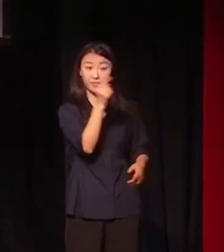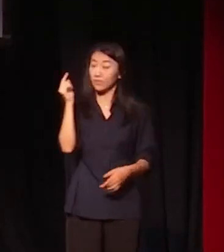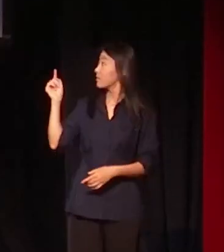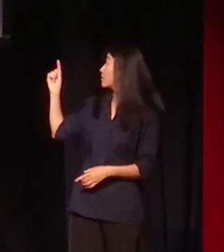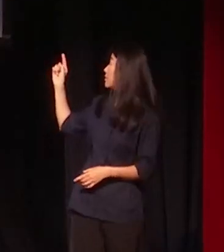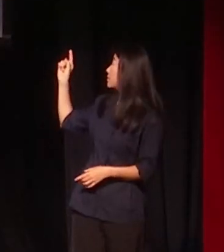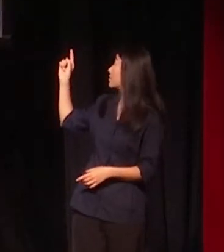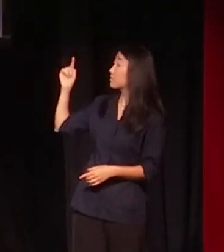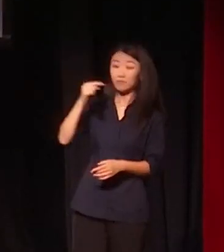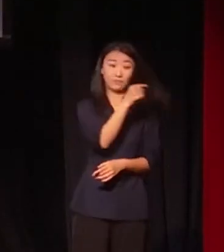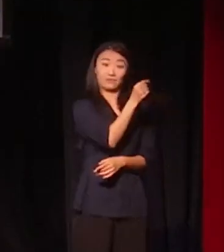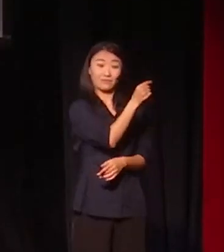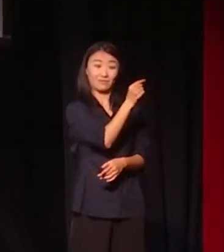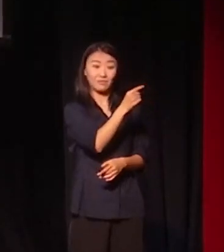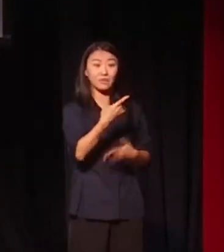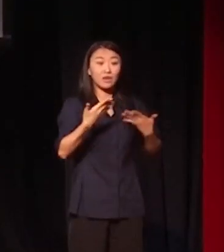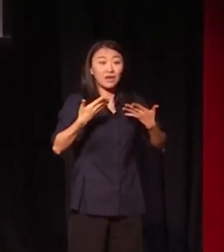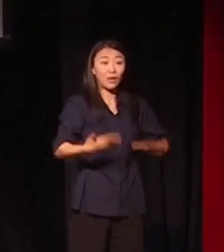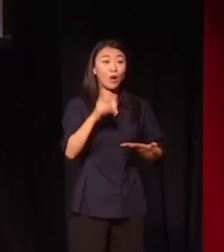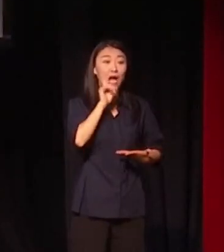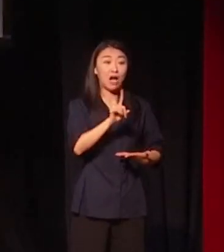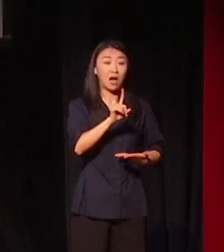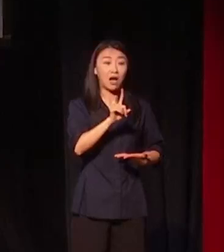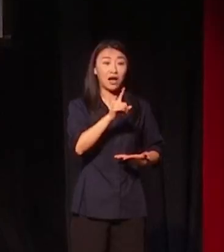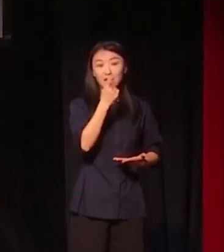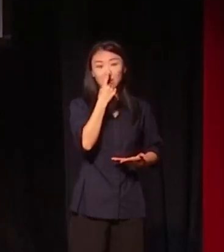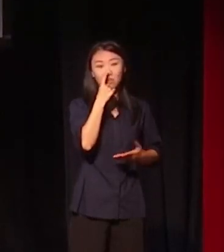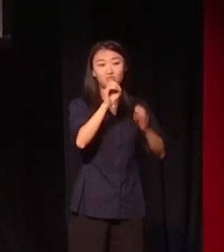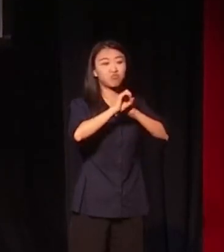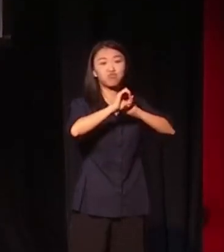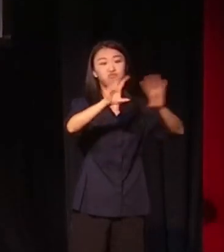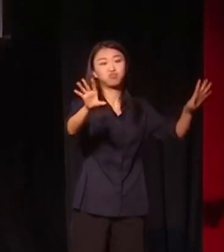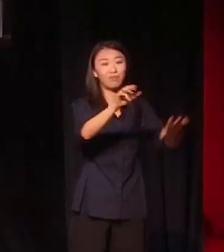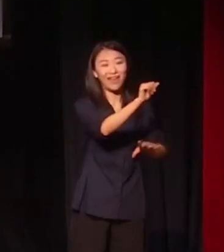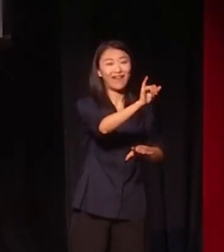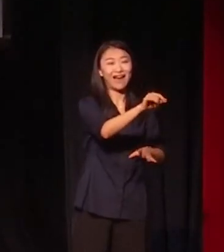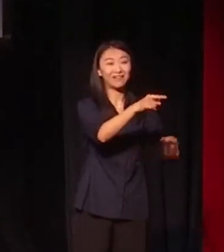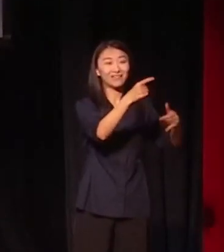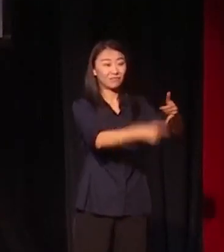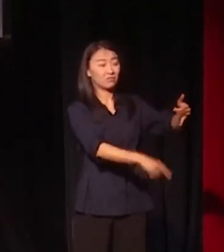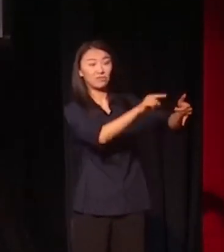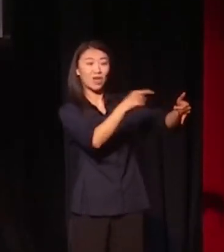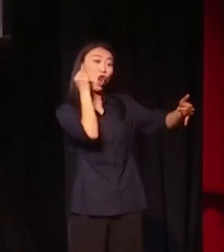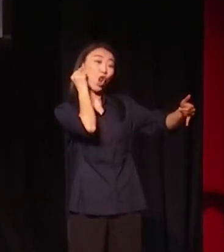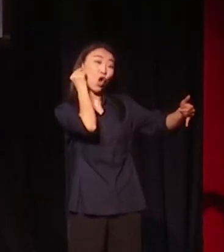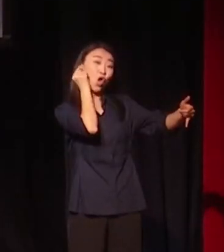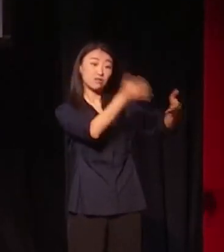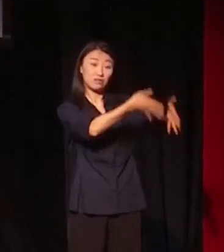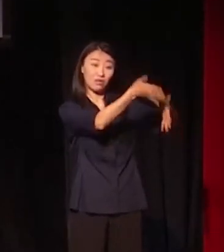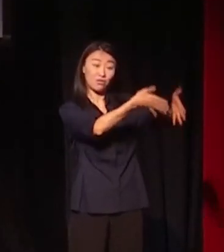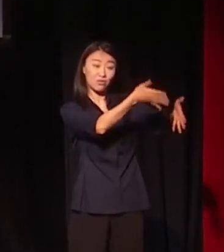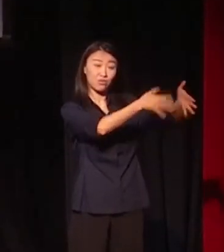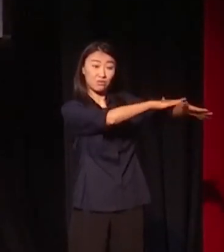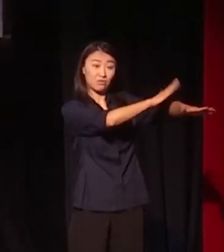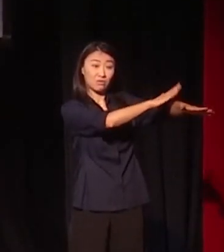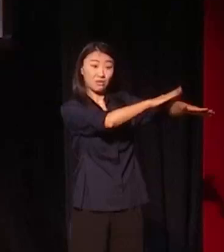launched just this week by the NHS in the UK using AI. So the woman you can see signing in the